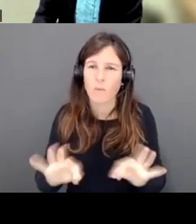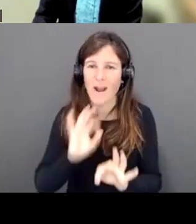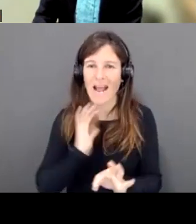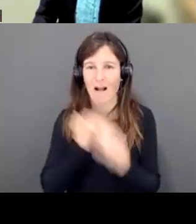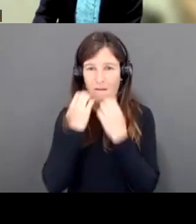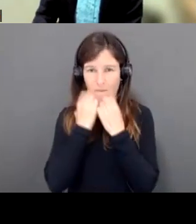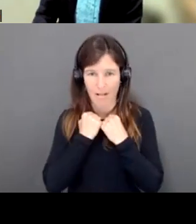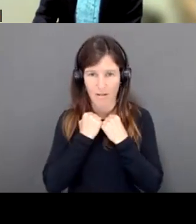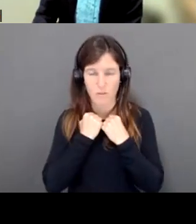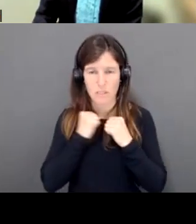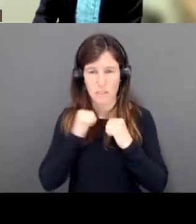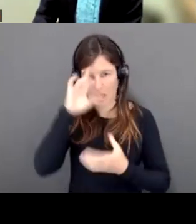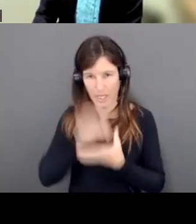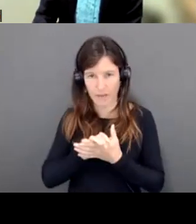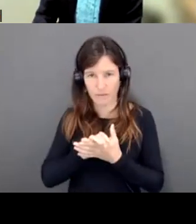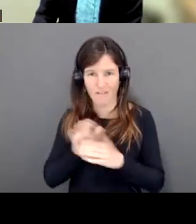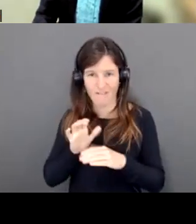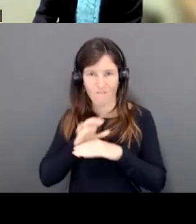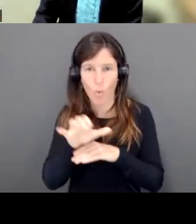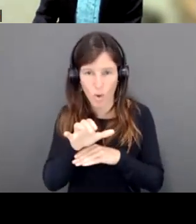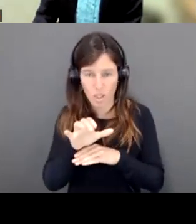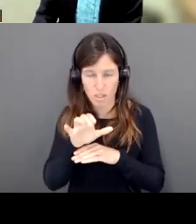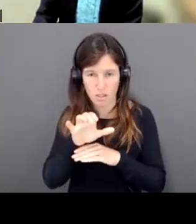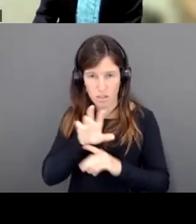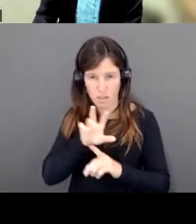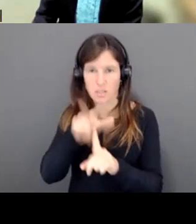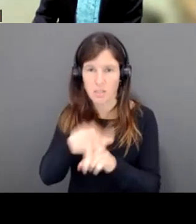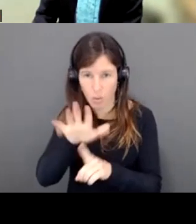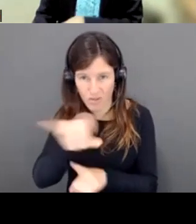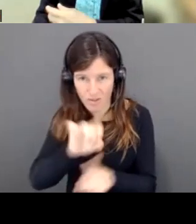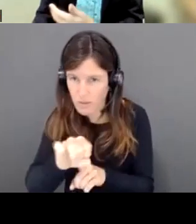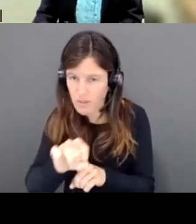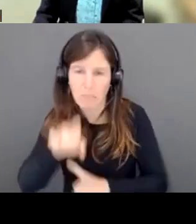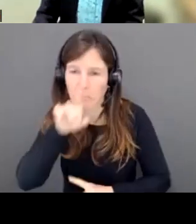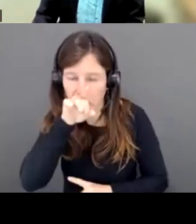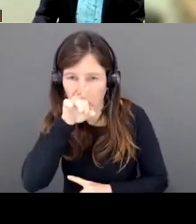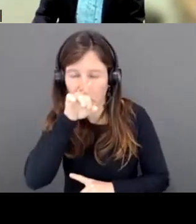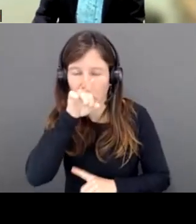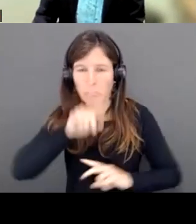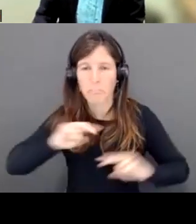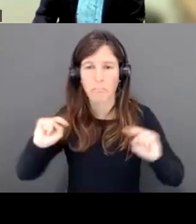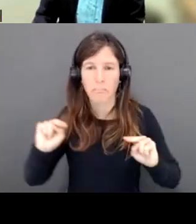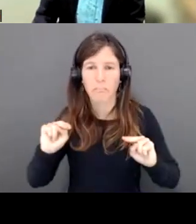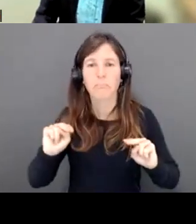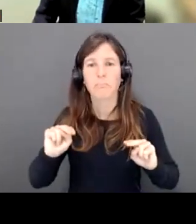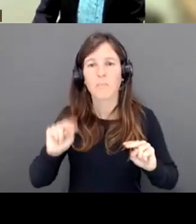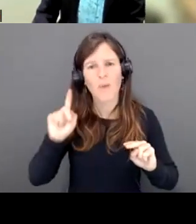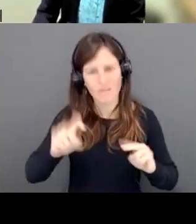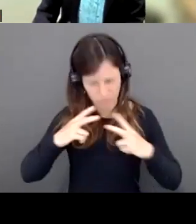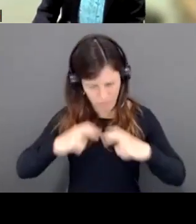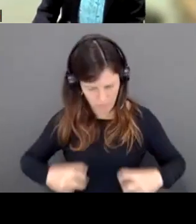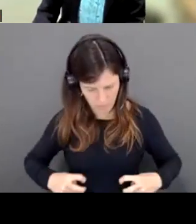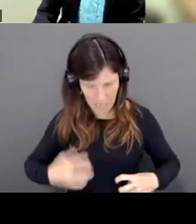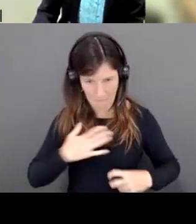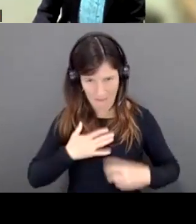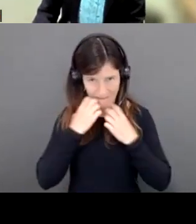on others. We also have to think about, do some self-reflection on what are our values and are they influencing our decision at this point? What do